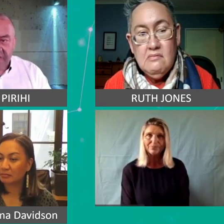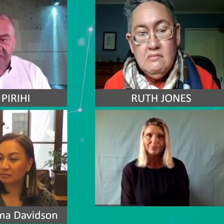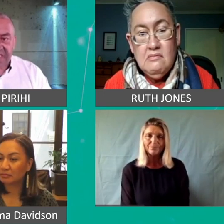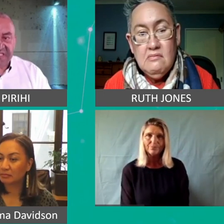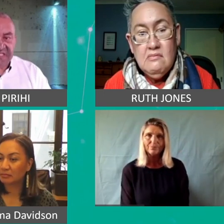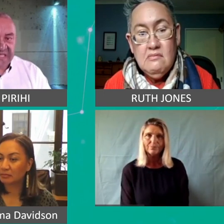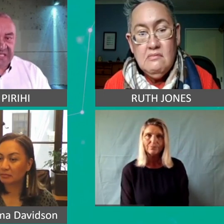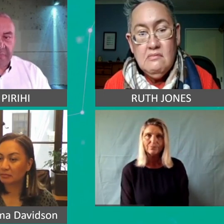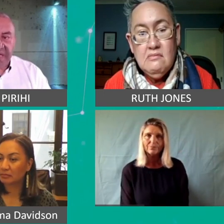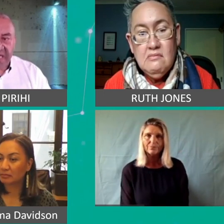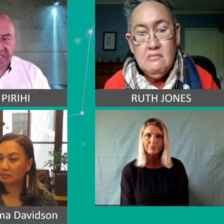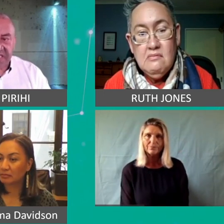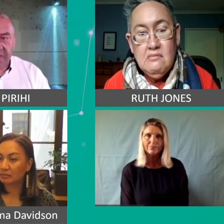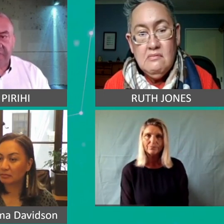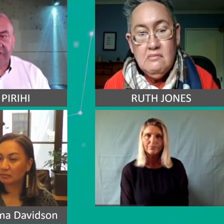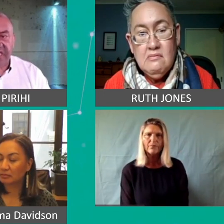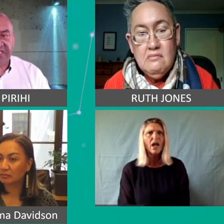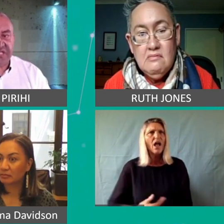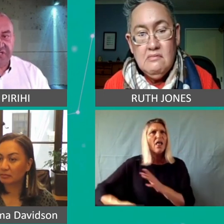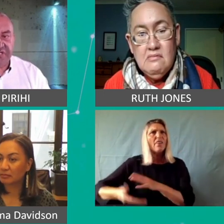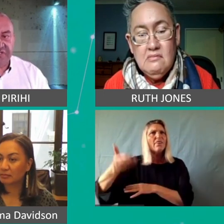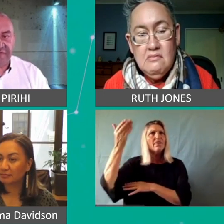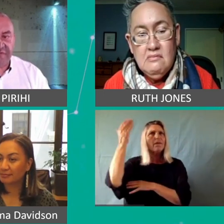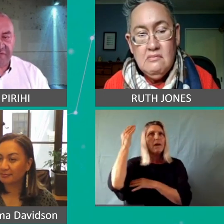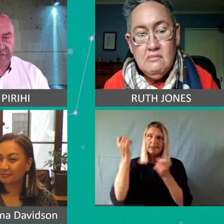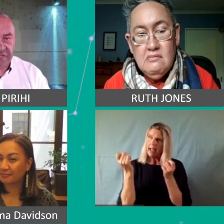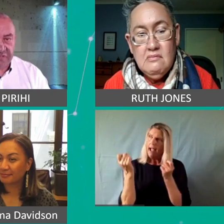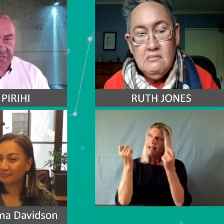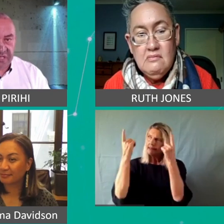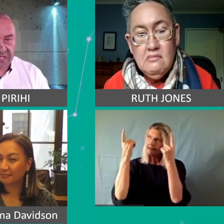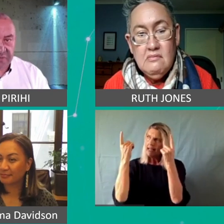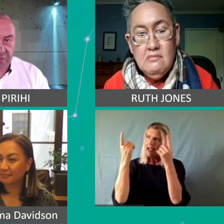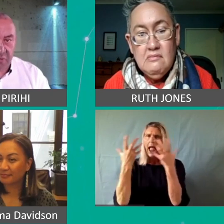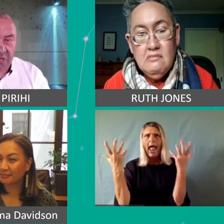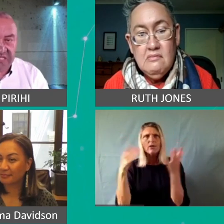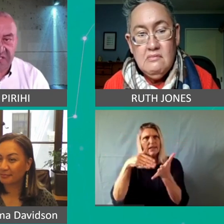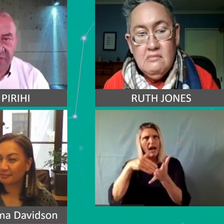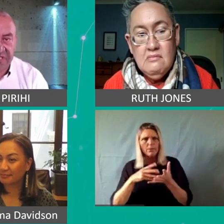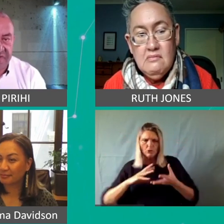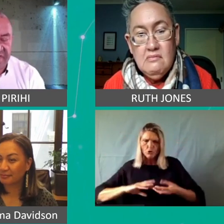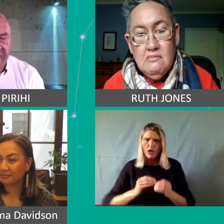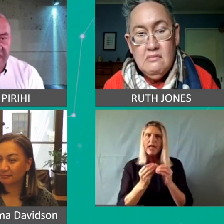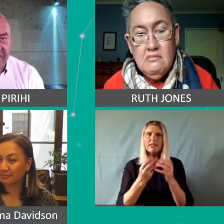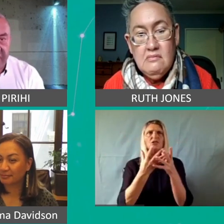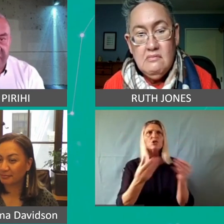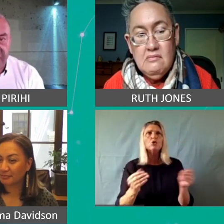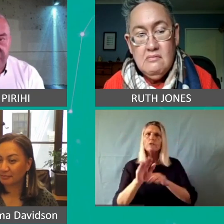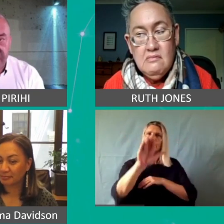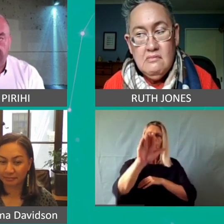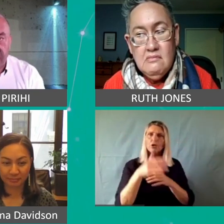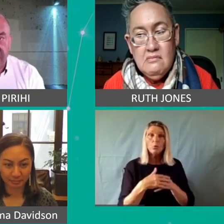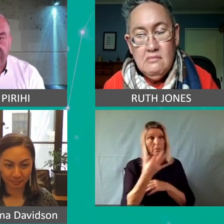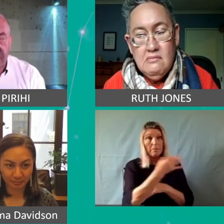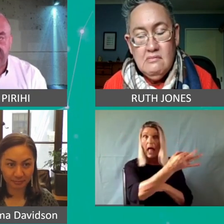How does understanding the past help create solutions for the future? And I guess we'll ask this question of everyone on the